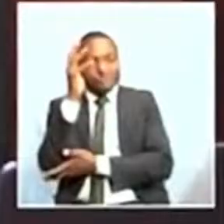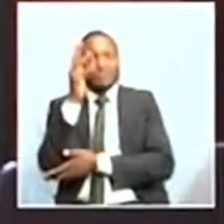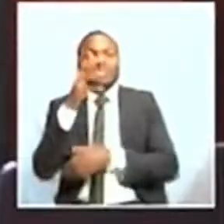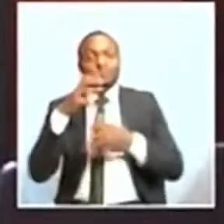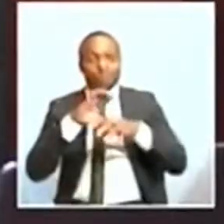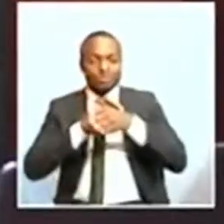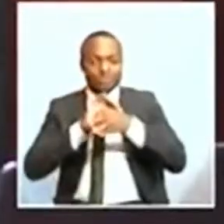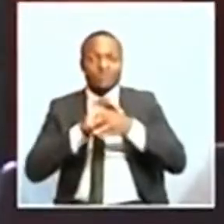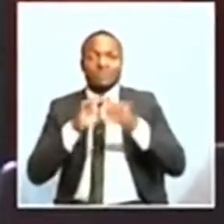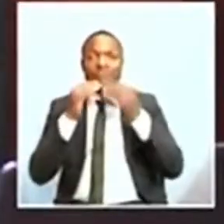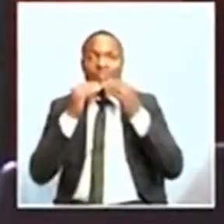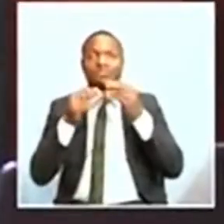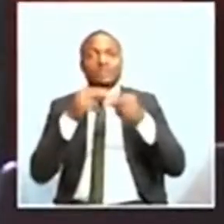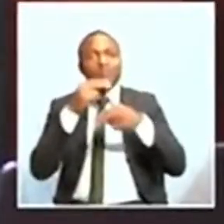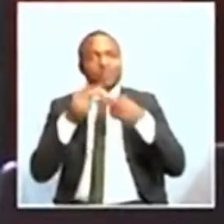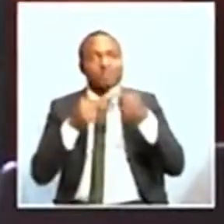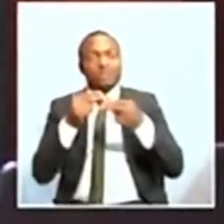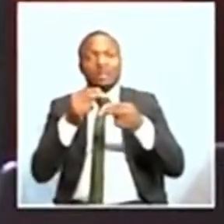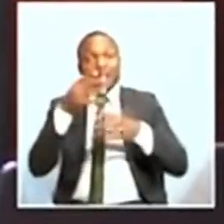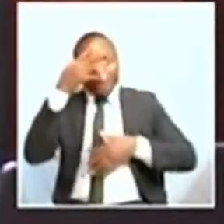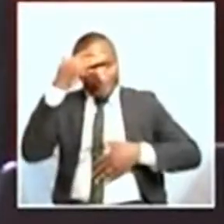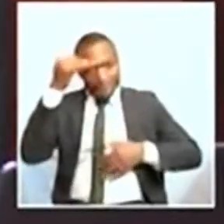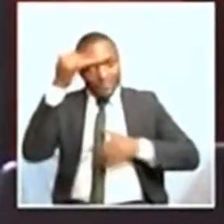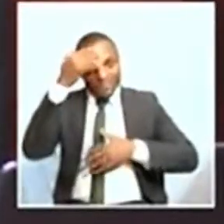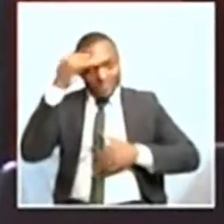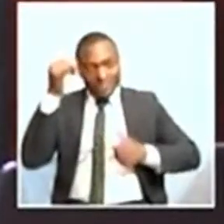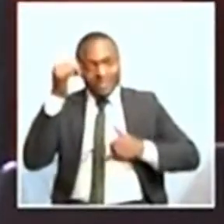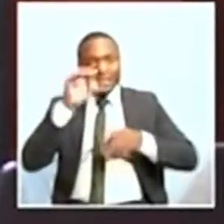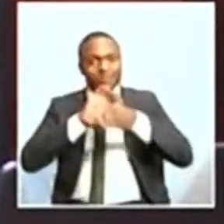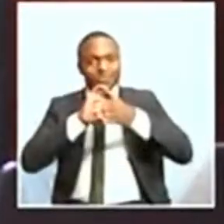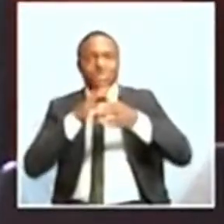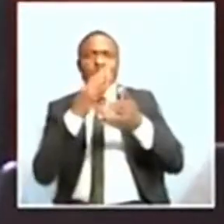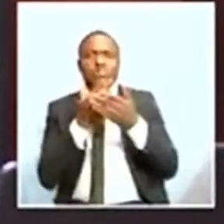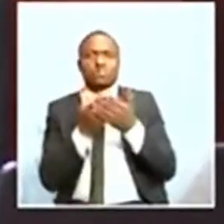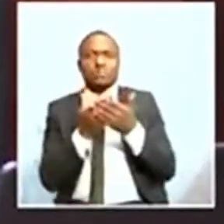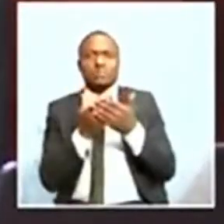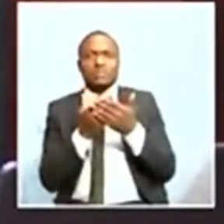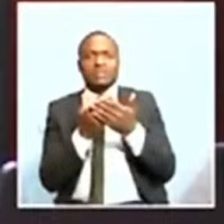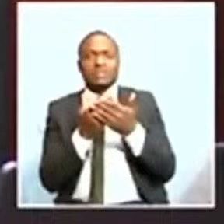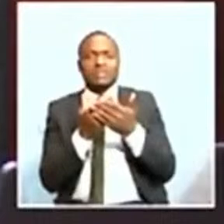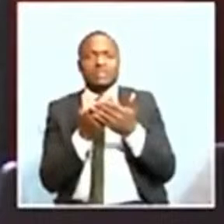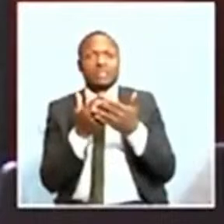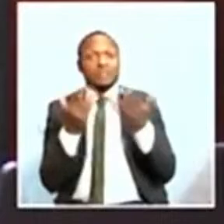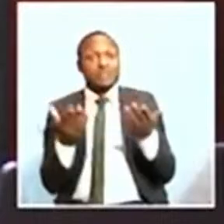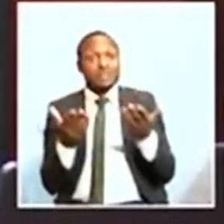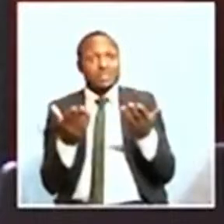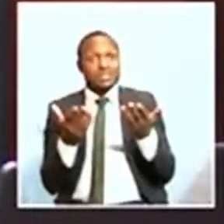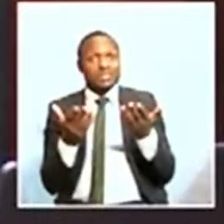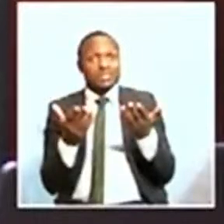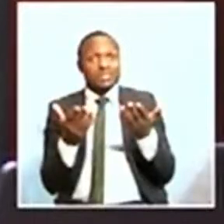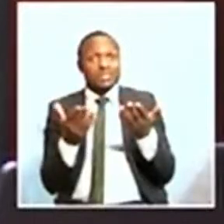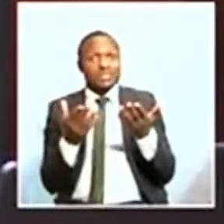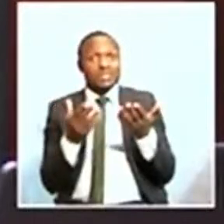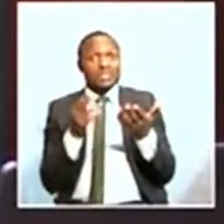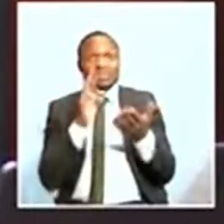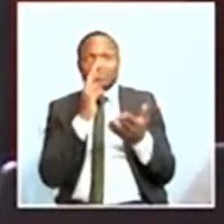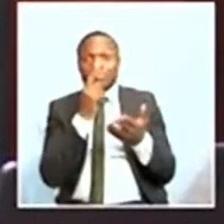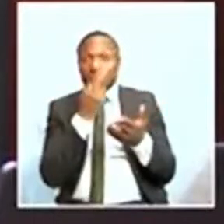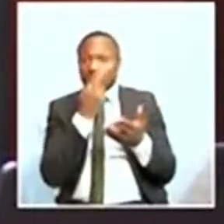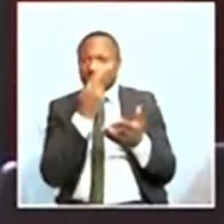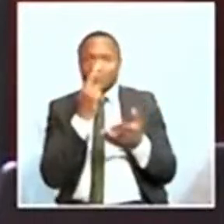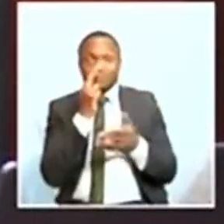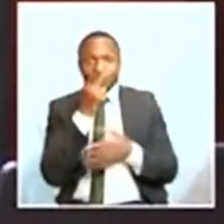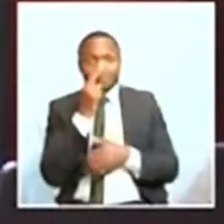I thought monkey meat is a delicacy just like rat meat. Or is it mice? The Honorable Minister of